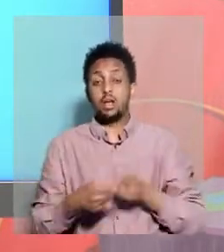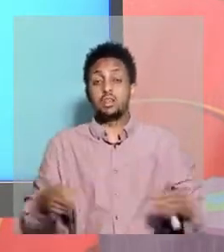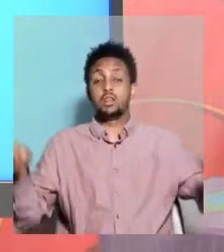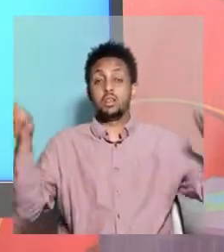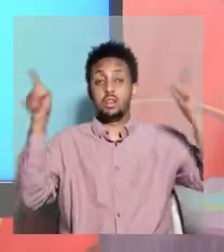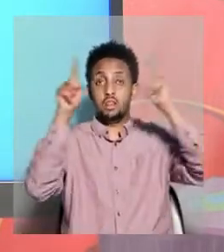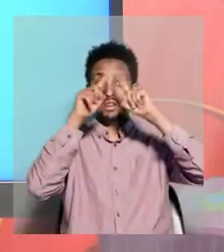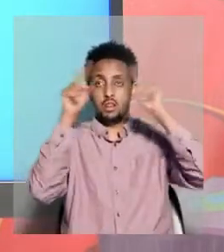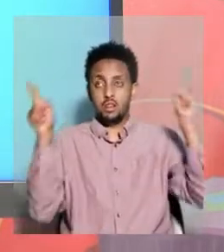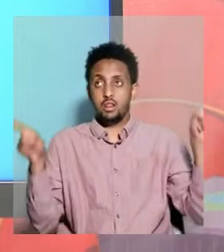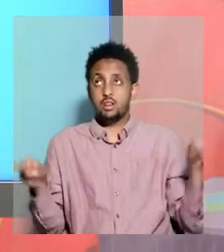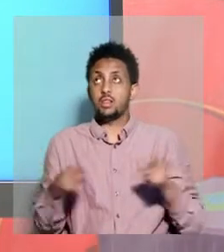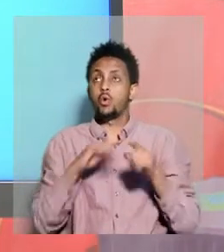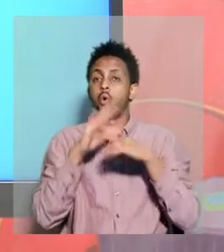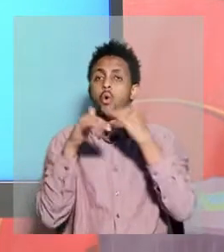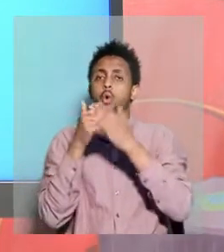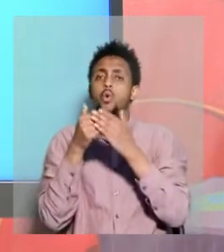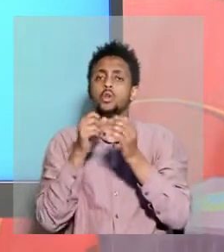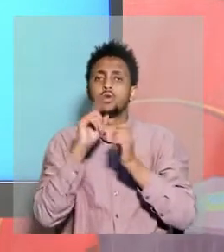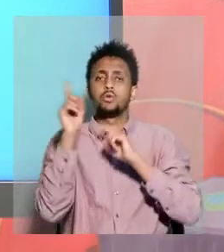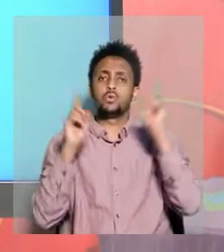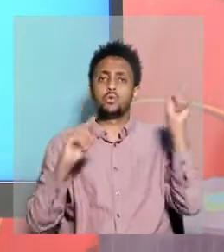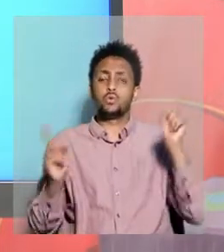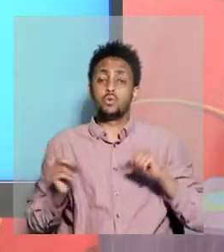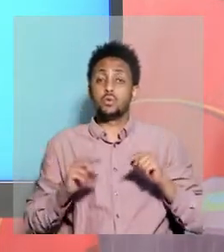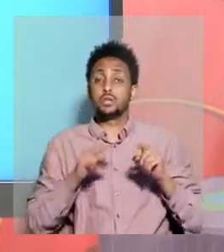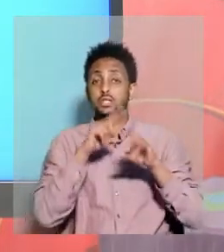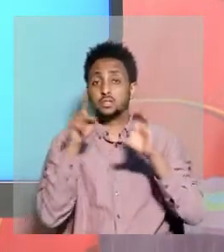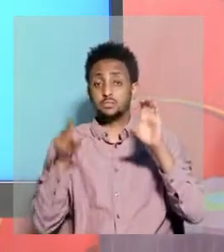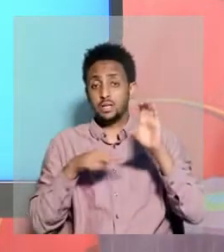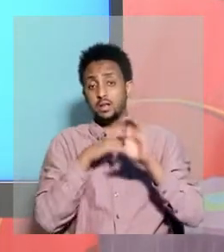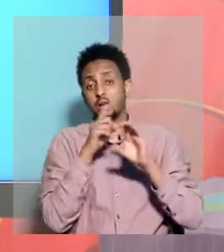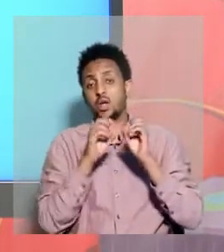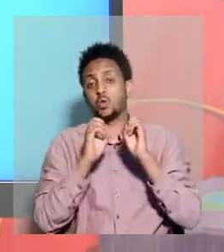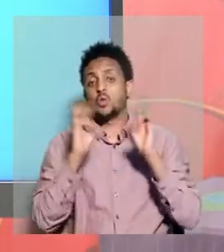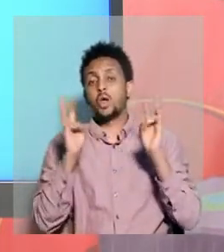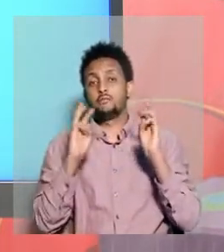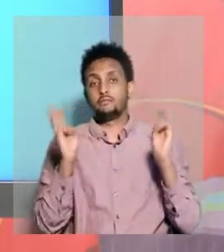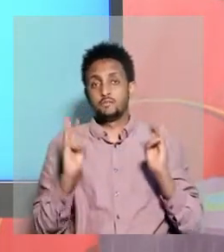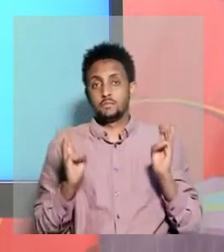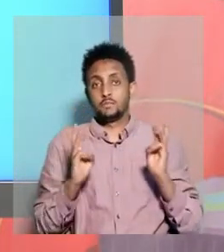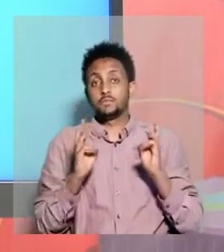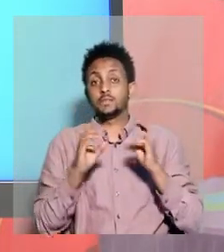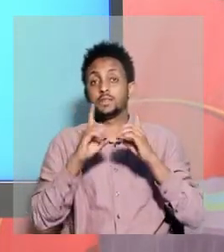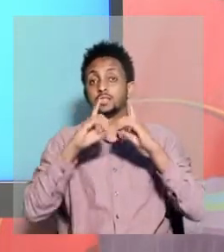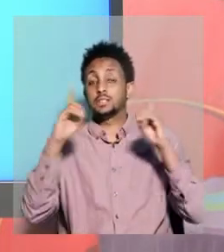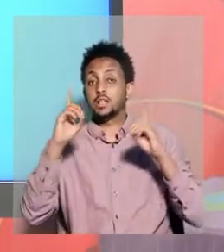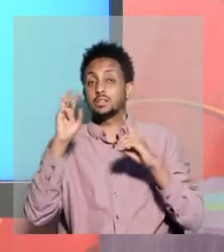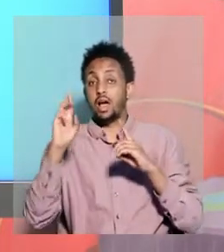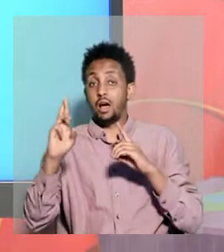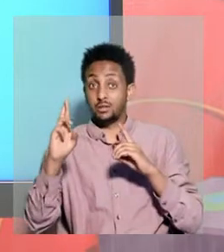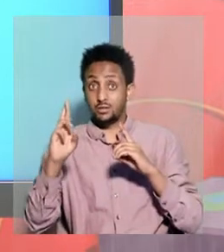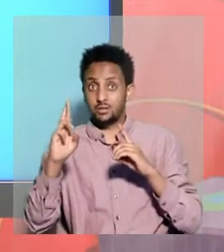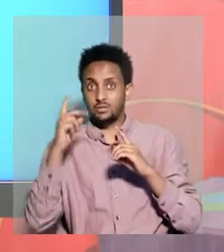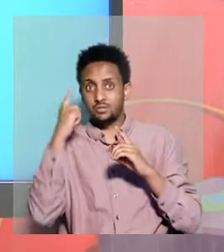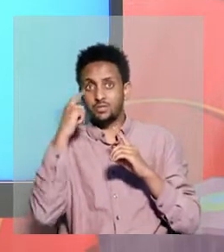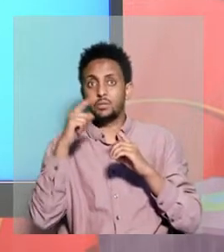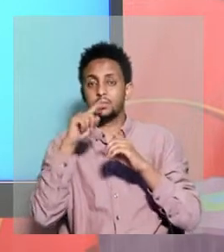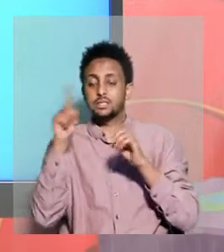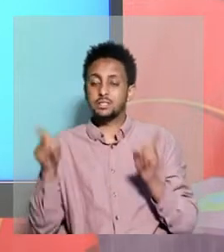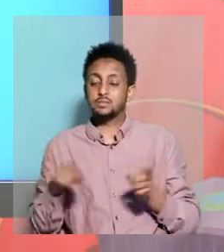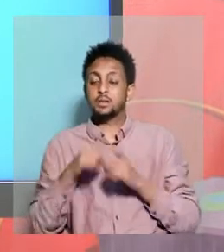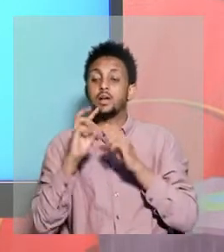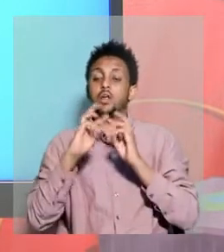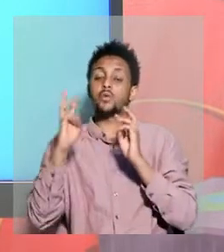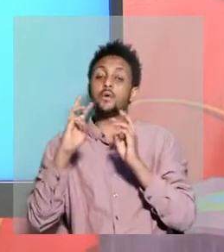So here we have a source and there is a spherical wave pattern. At a distance of r from this, we have a